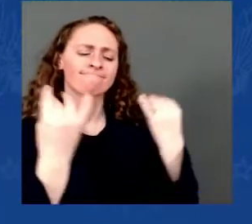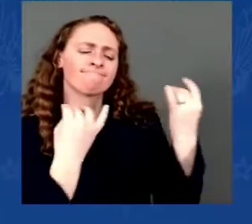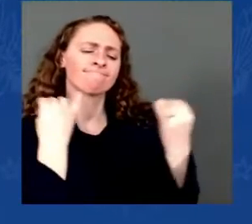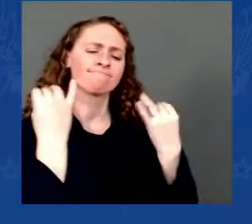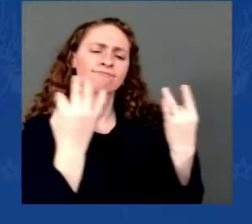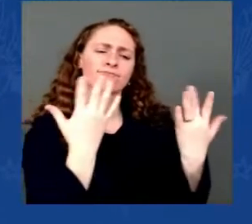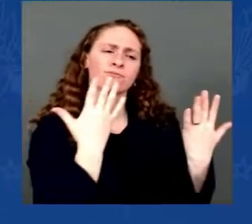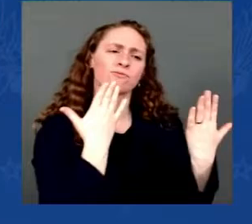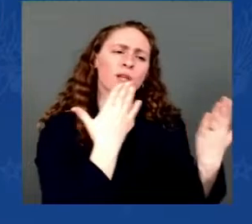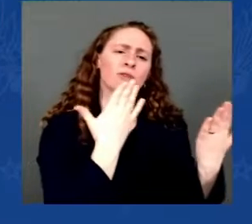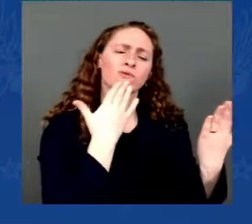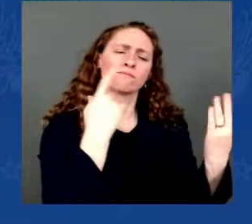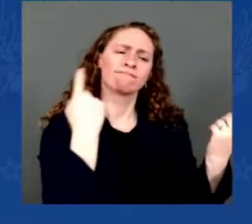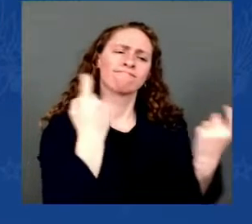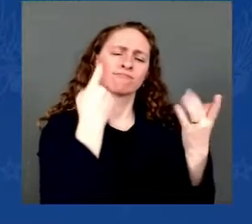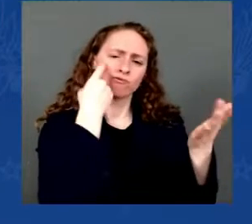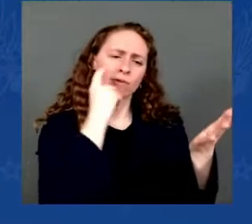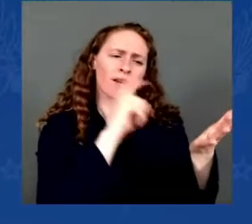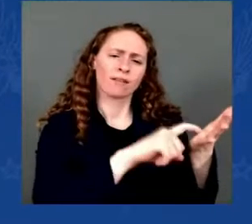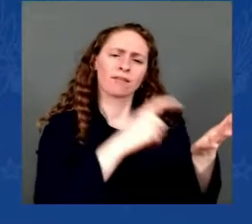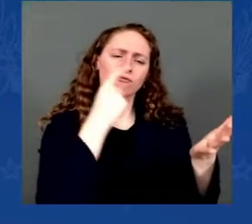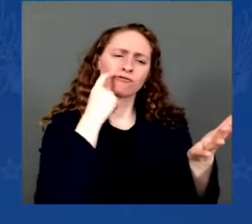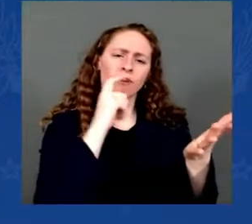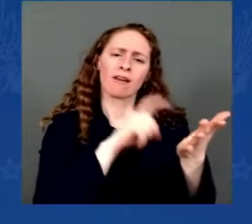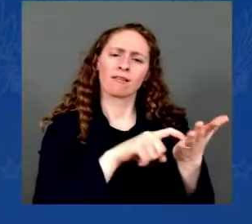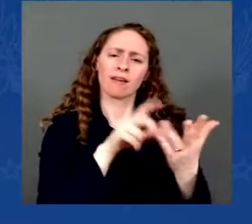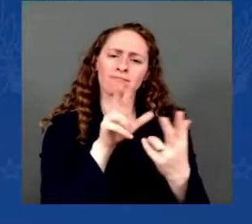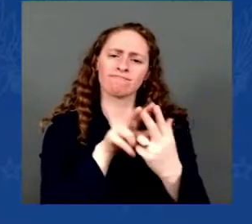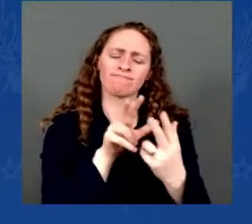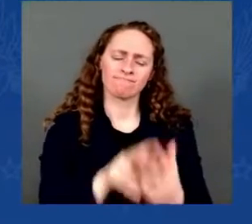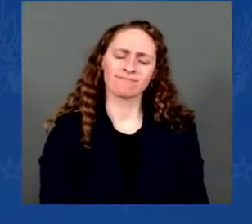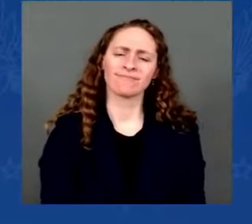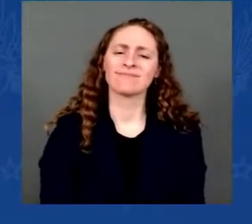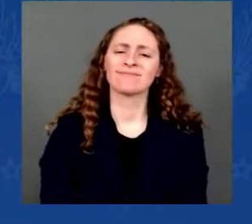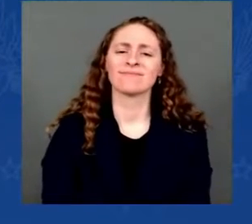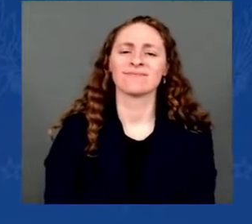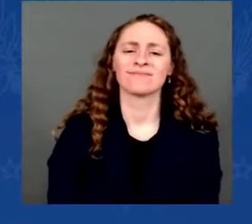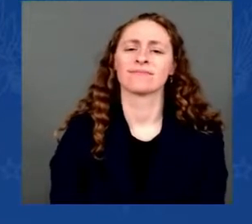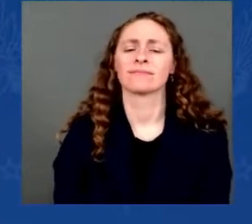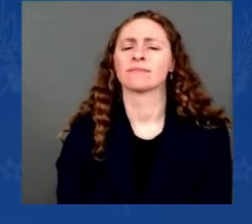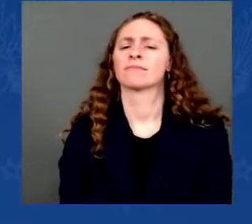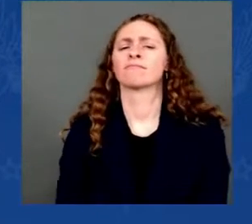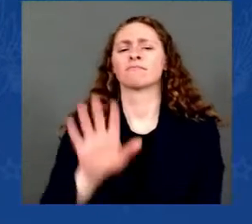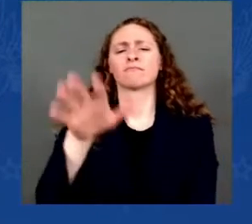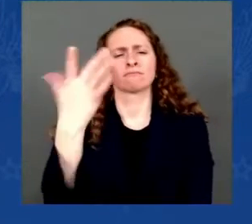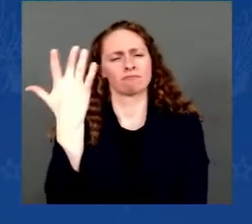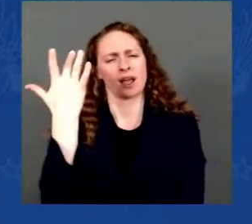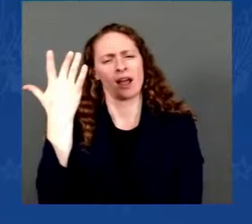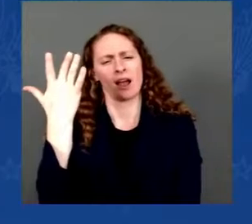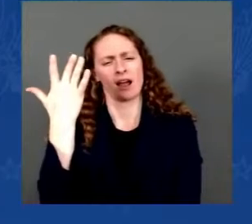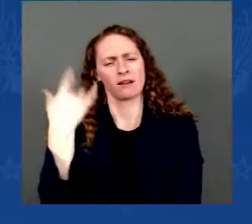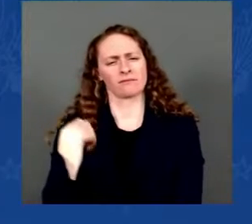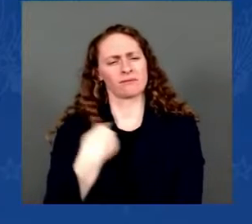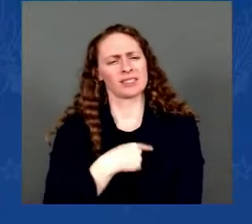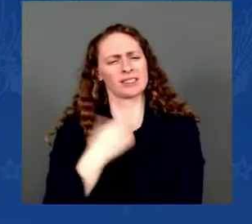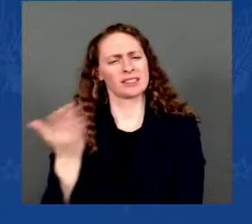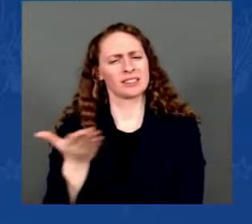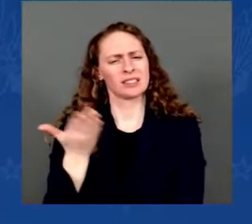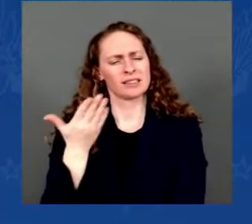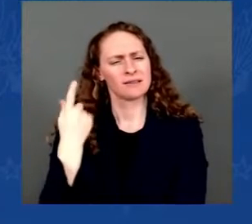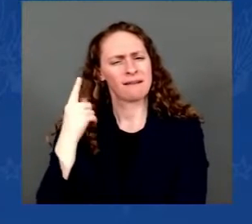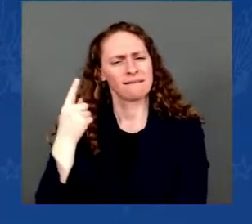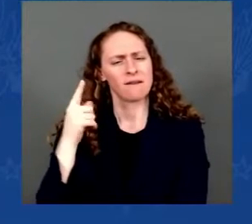because our hearts are overflowing with gratitude today as we honor the unparalleled courage and commitment to